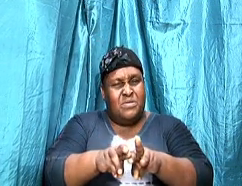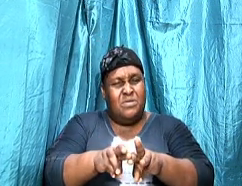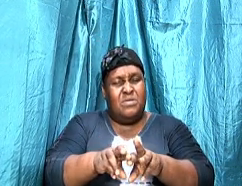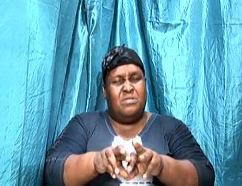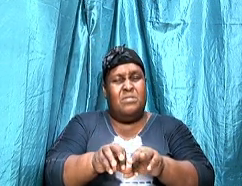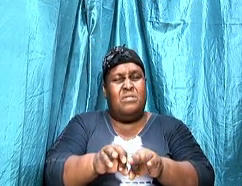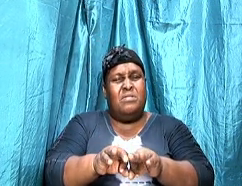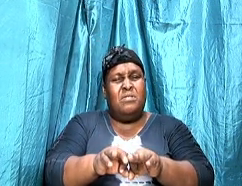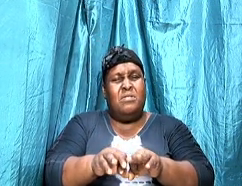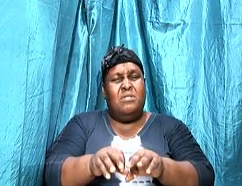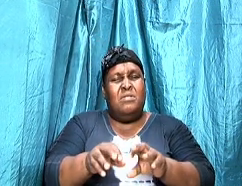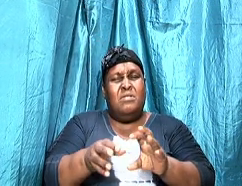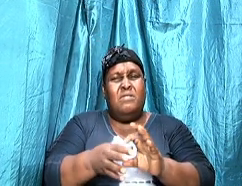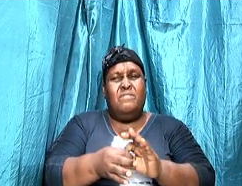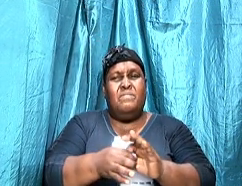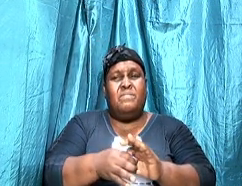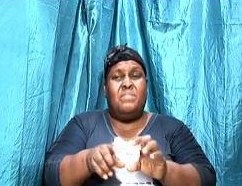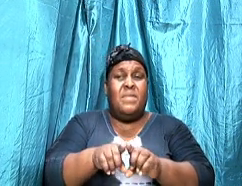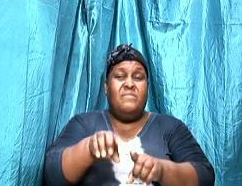try